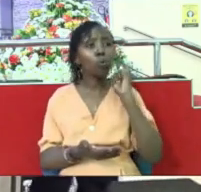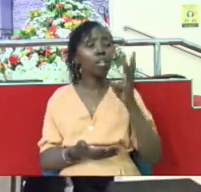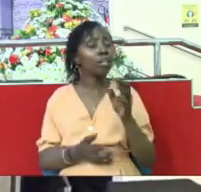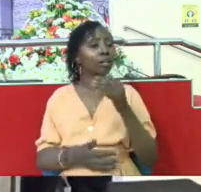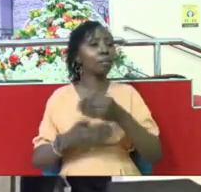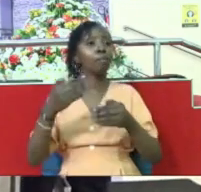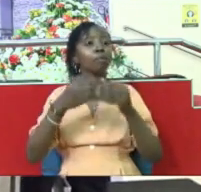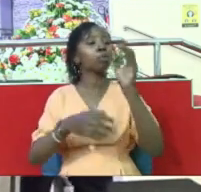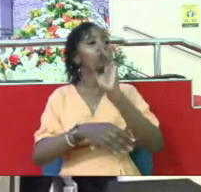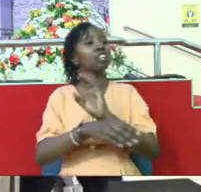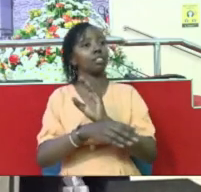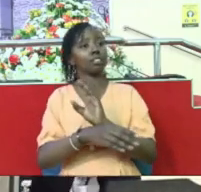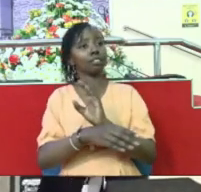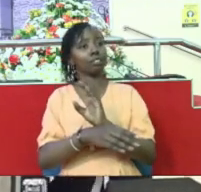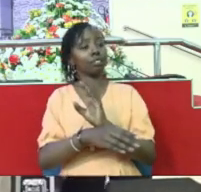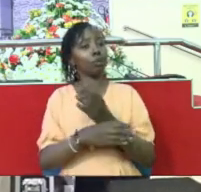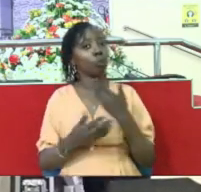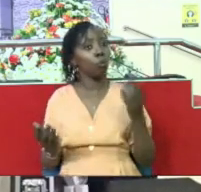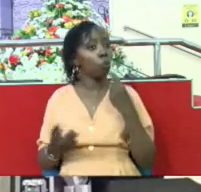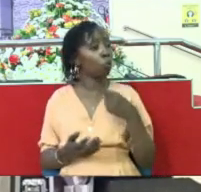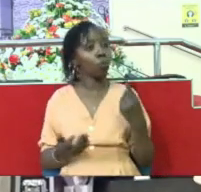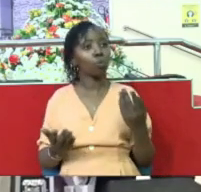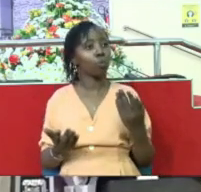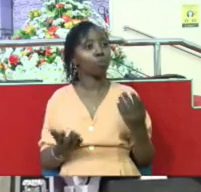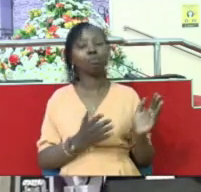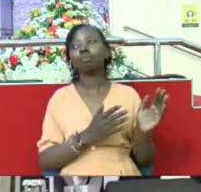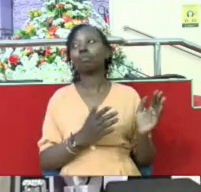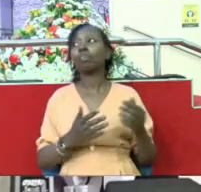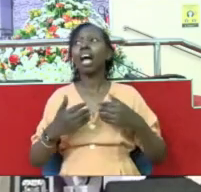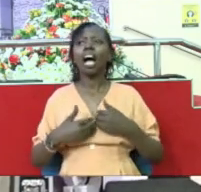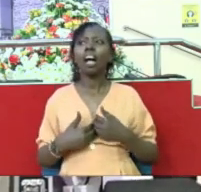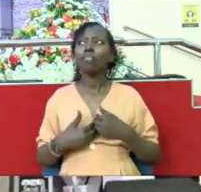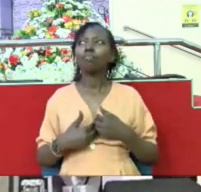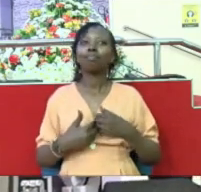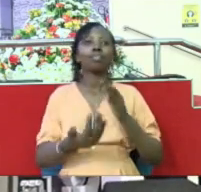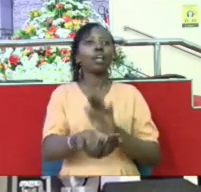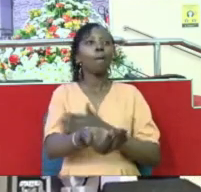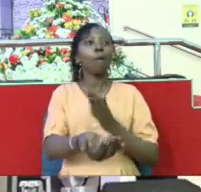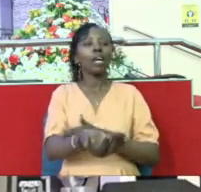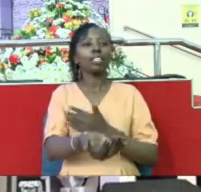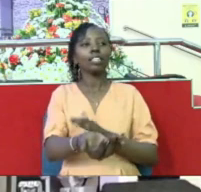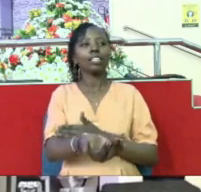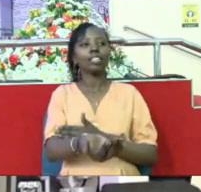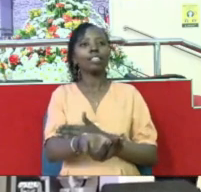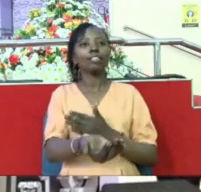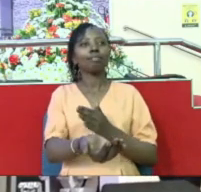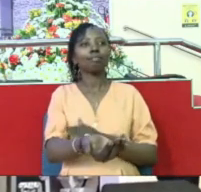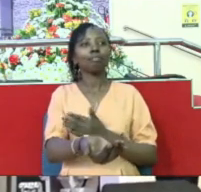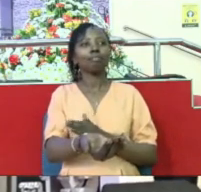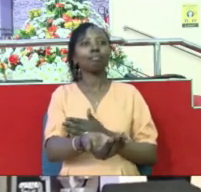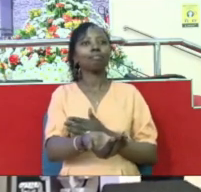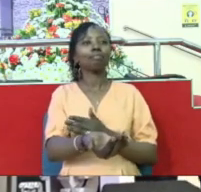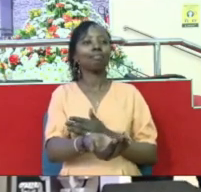one time, kuna mzungu, urafiki wetu uliisha. There is a white person whose our friendship ended. He came